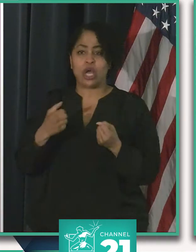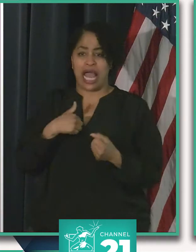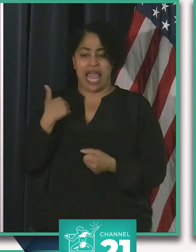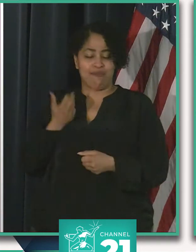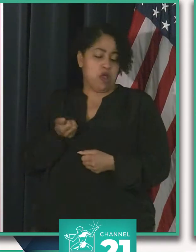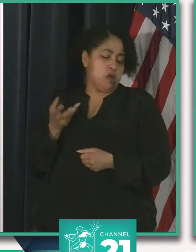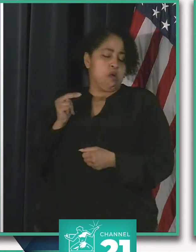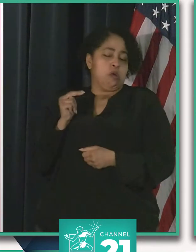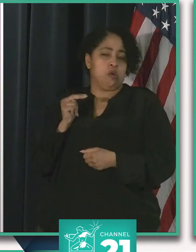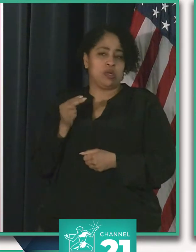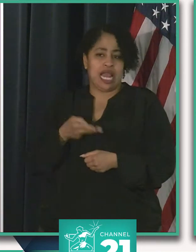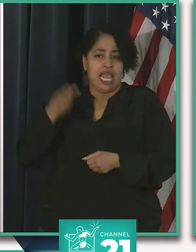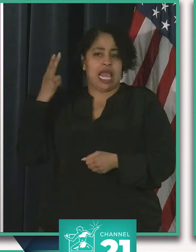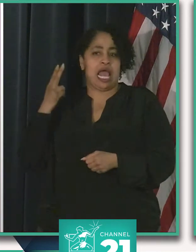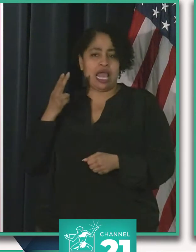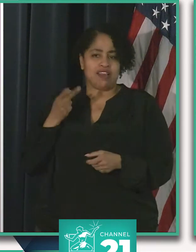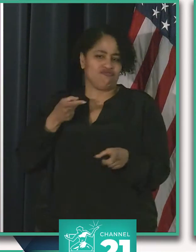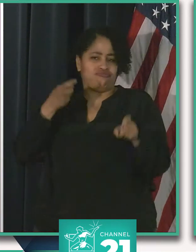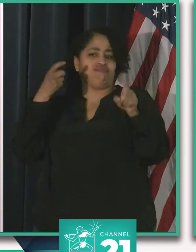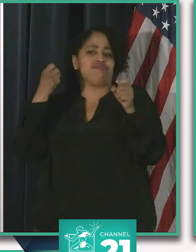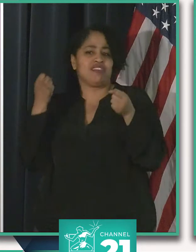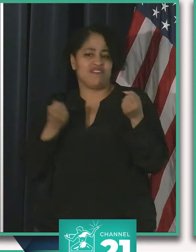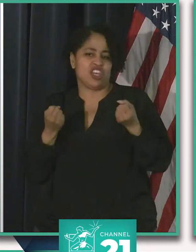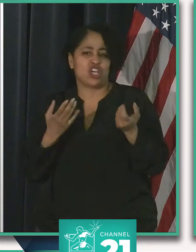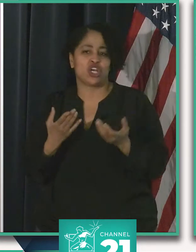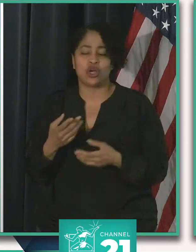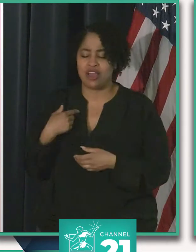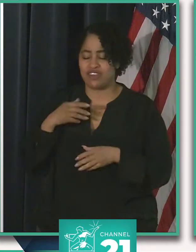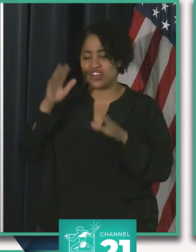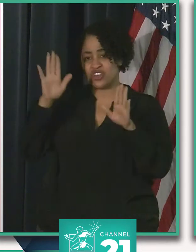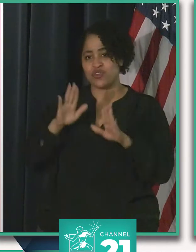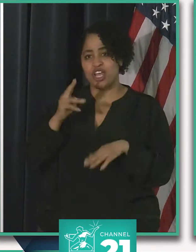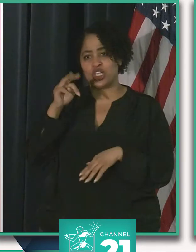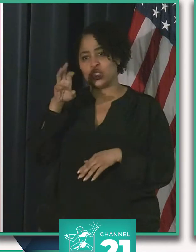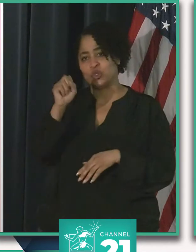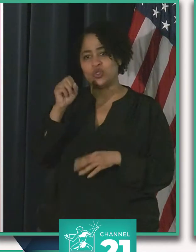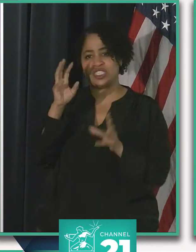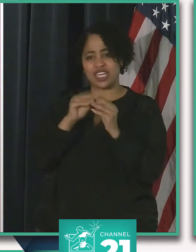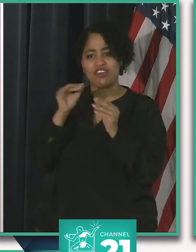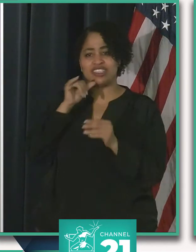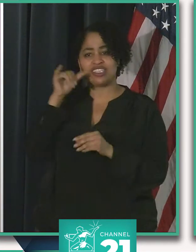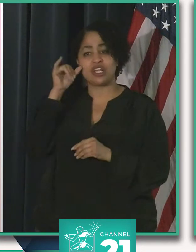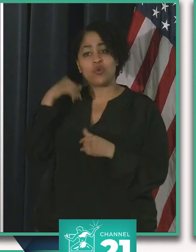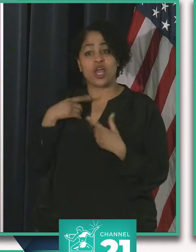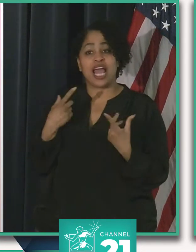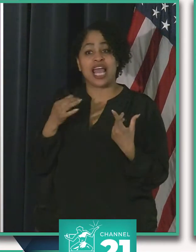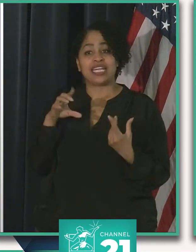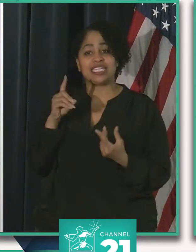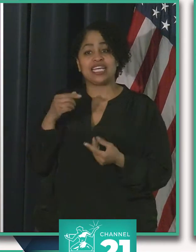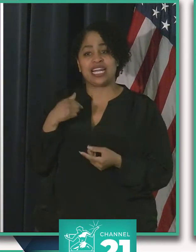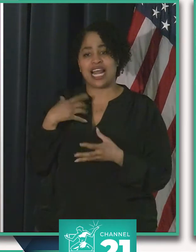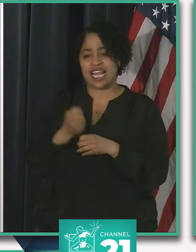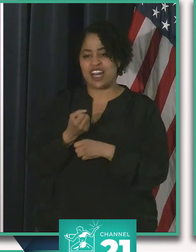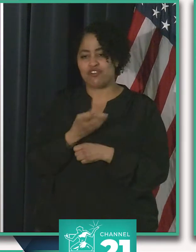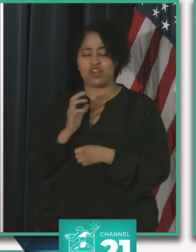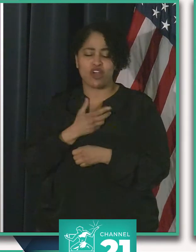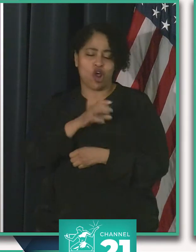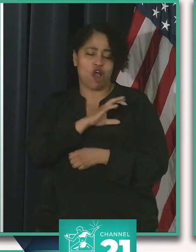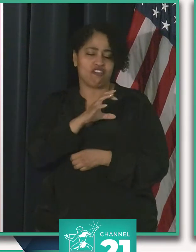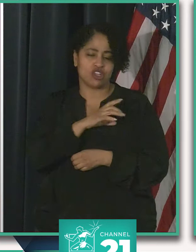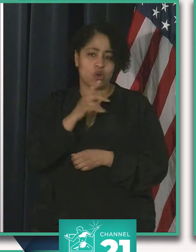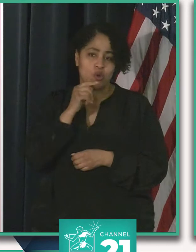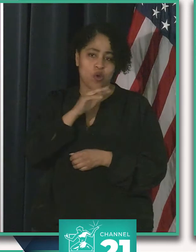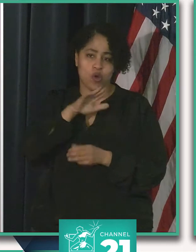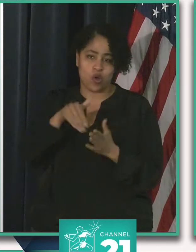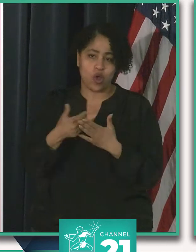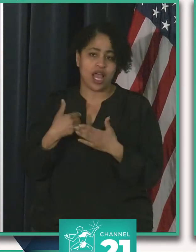vehicle. We had a great news conference on yesterday, and what I did is I got a few of our officers who